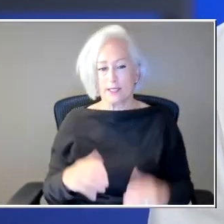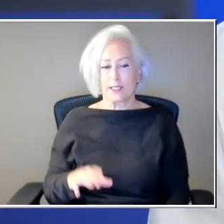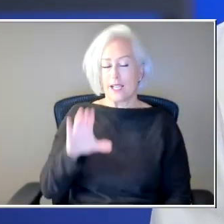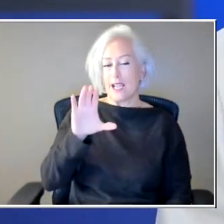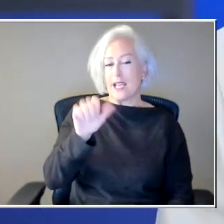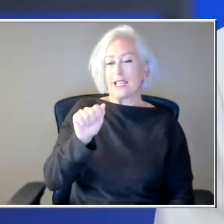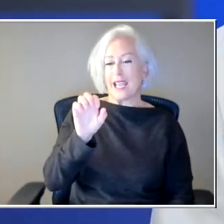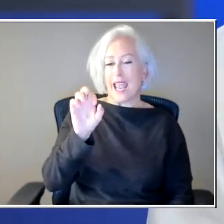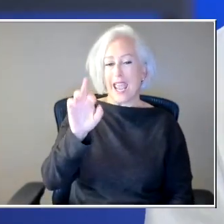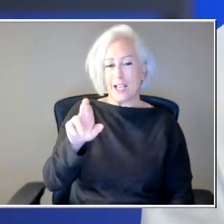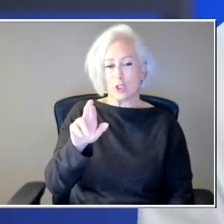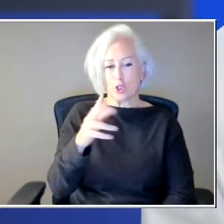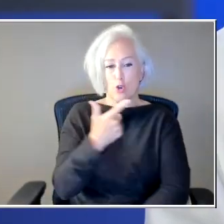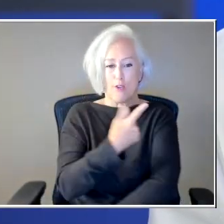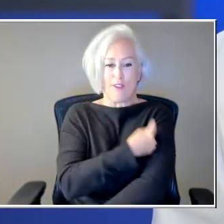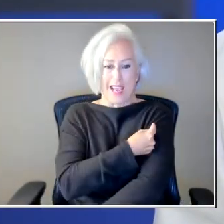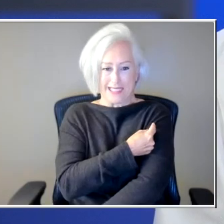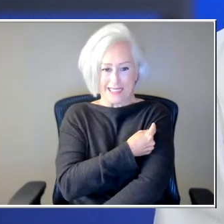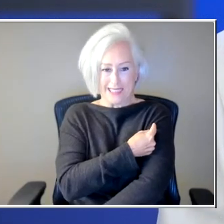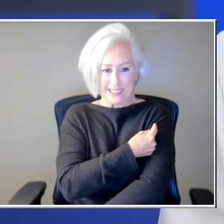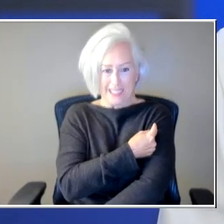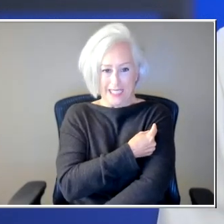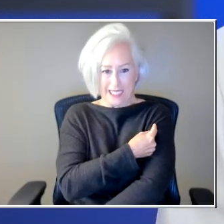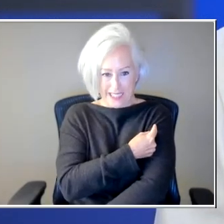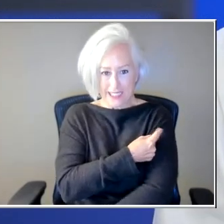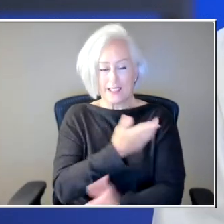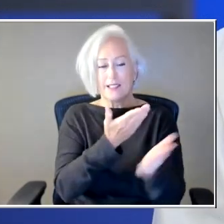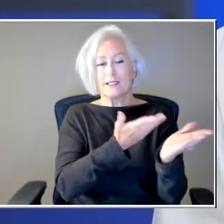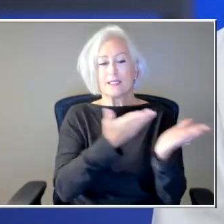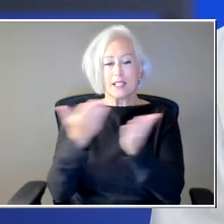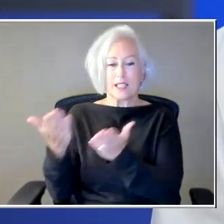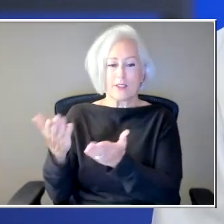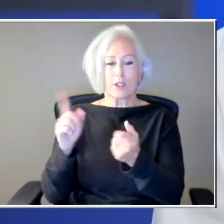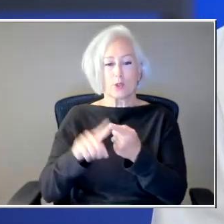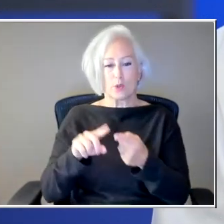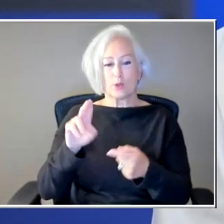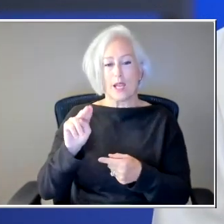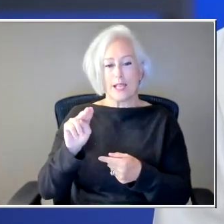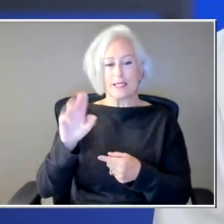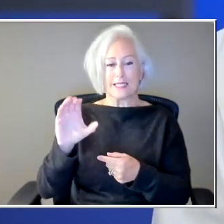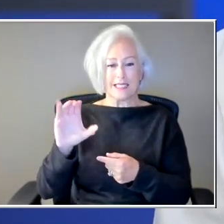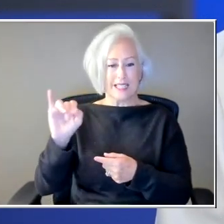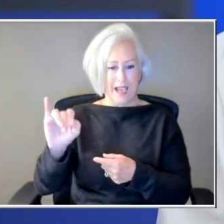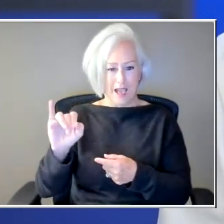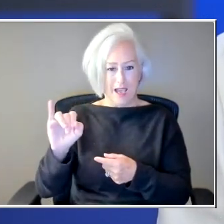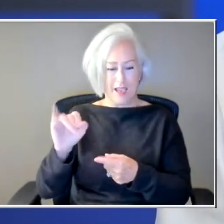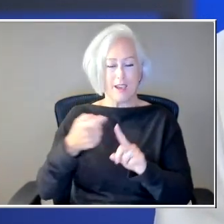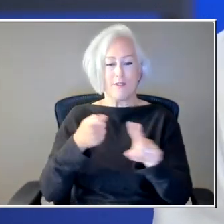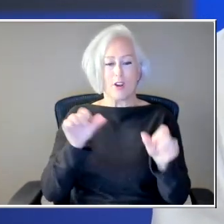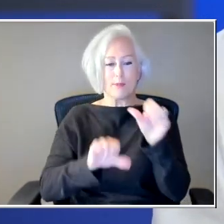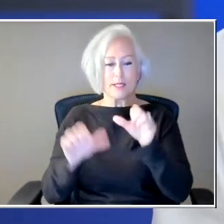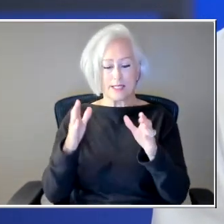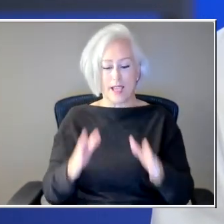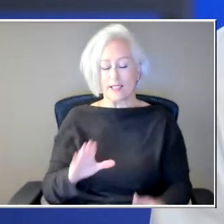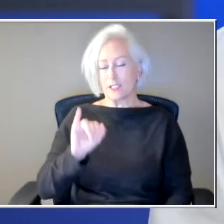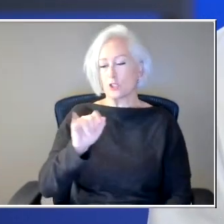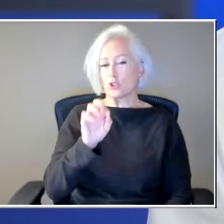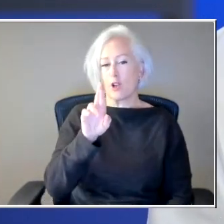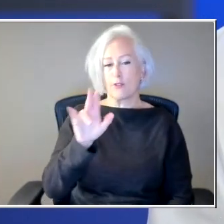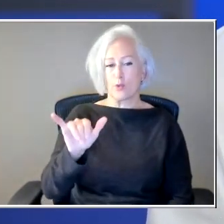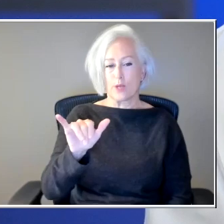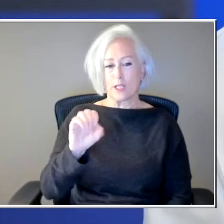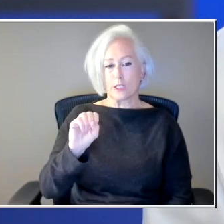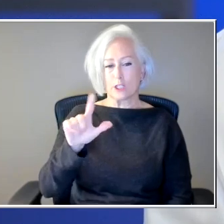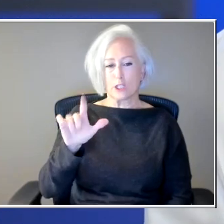which were developed at the NCI many years ago by a scientist named Jeffrey Schlom. And these vaccines